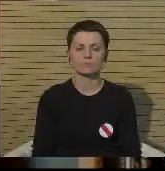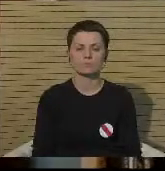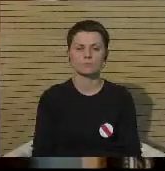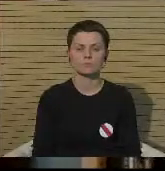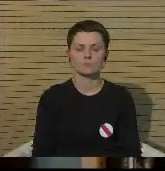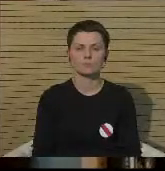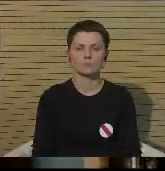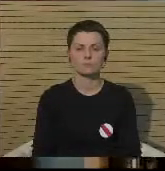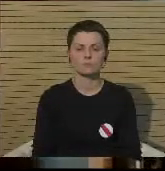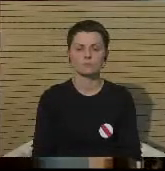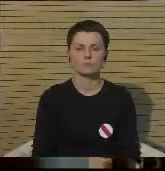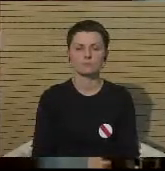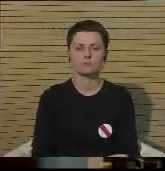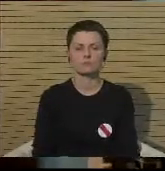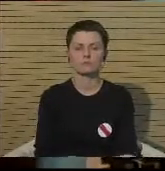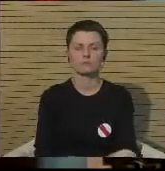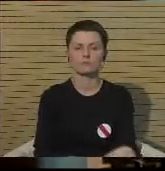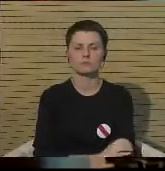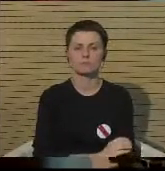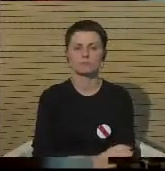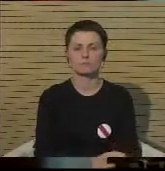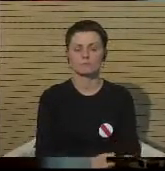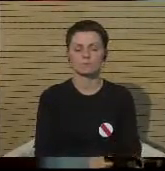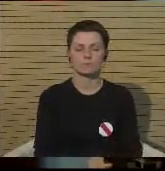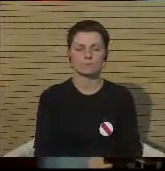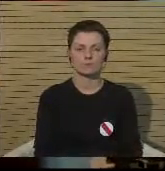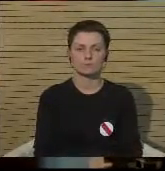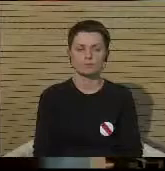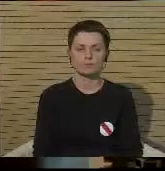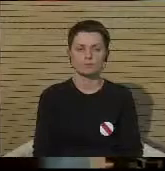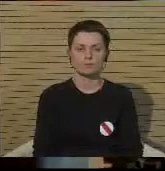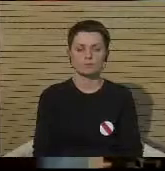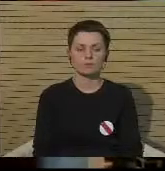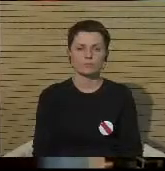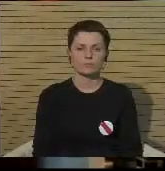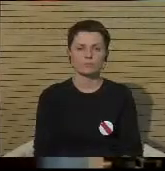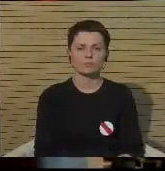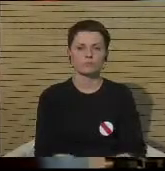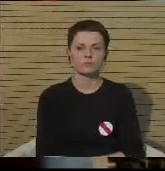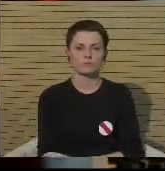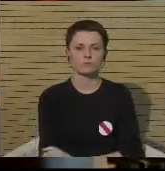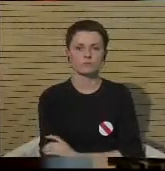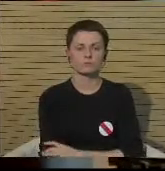In Belarus, the situation that people protested against